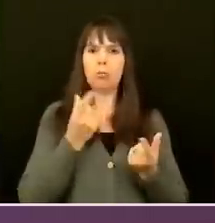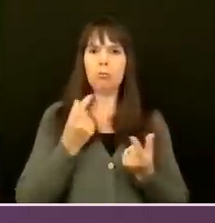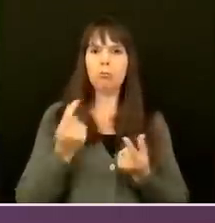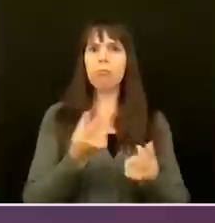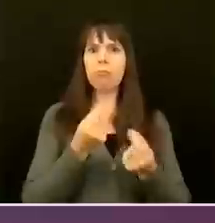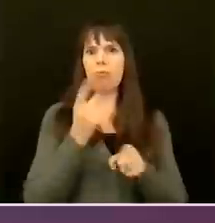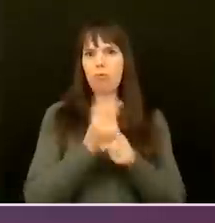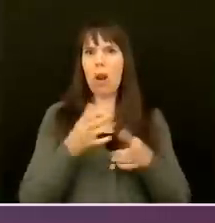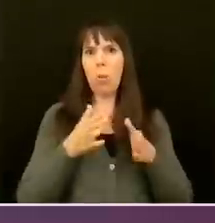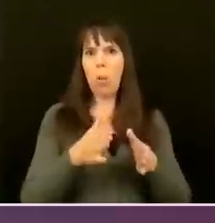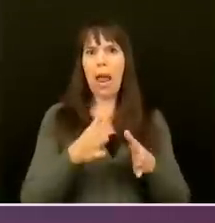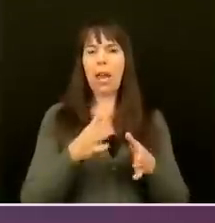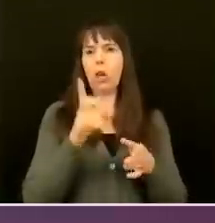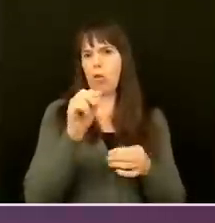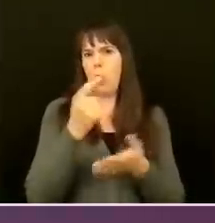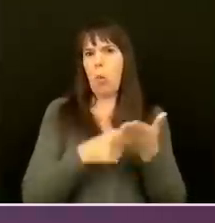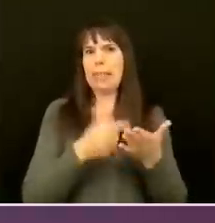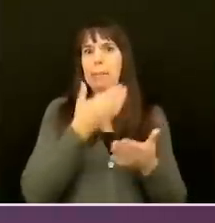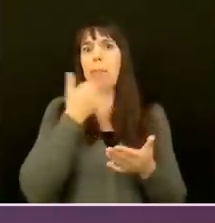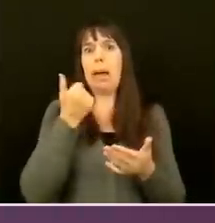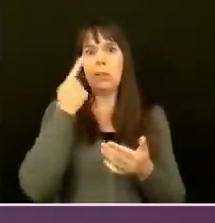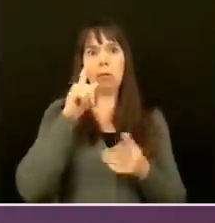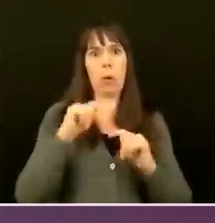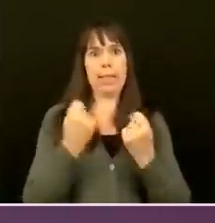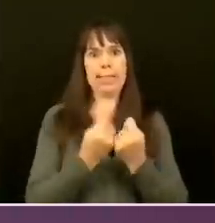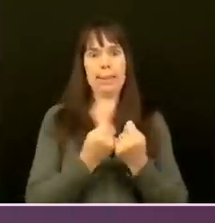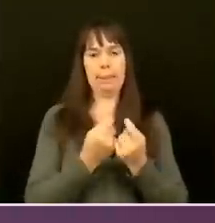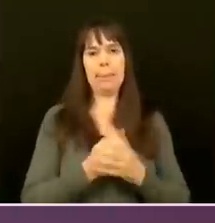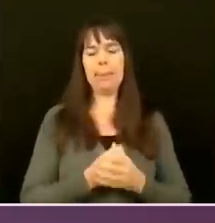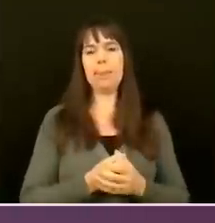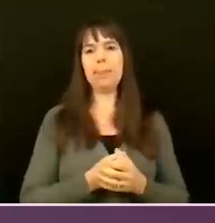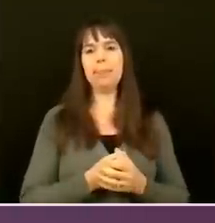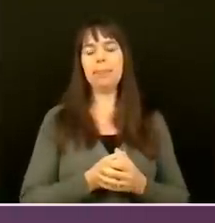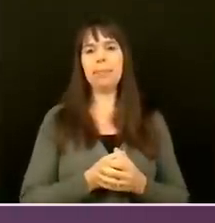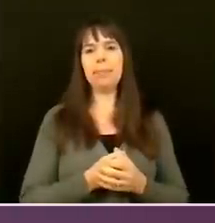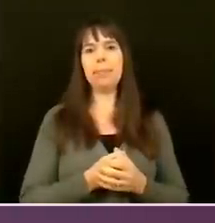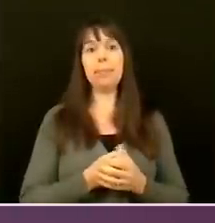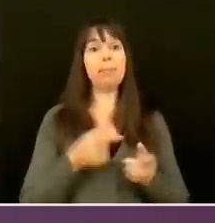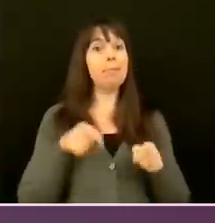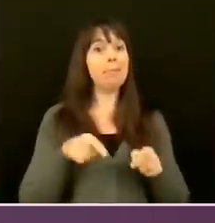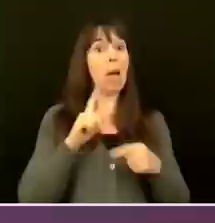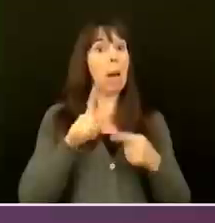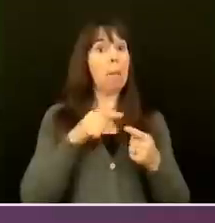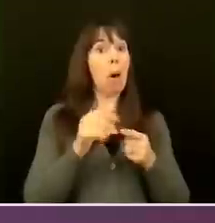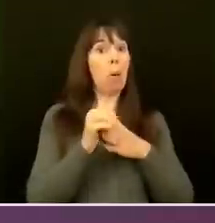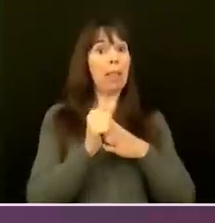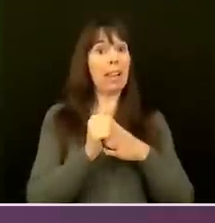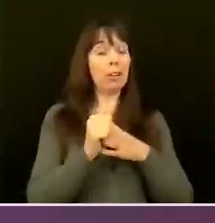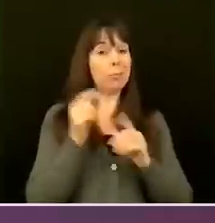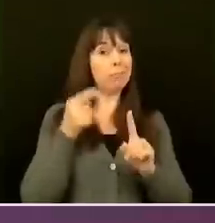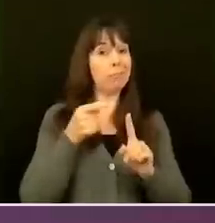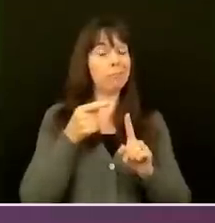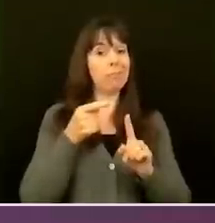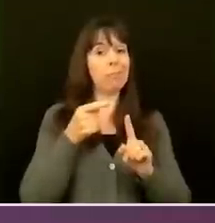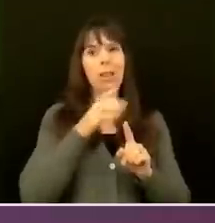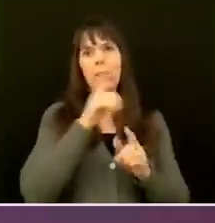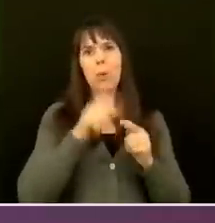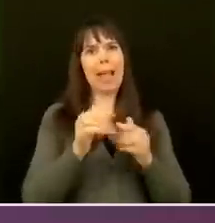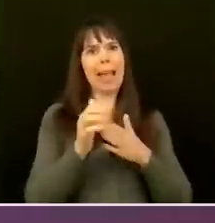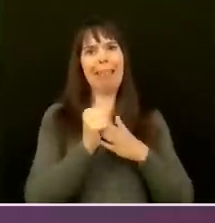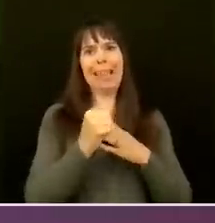right way, and you're going to do what's in the best interest of the team. Because here's the thing about leadership. You never lead in